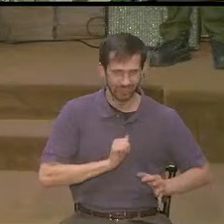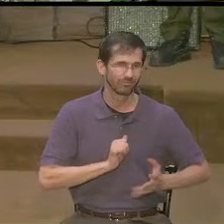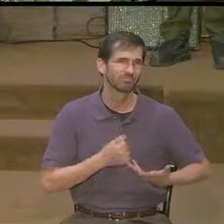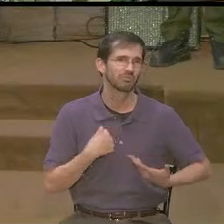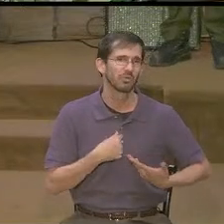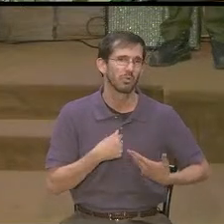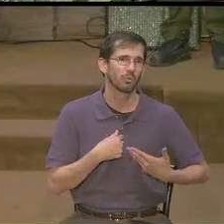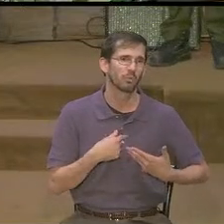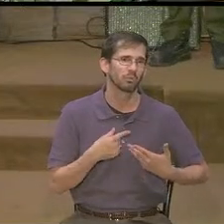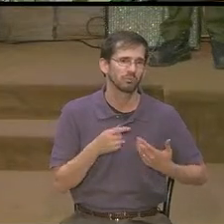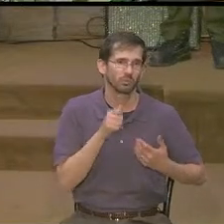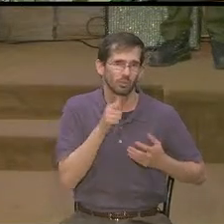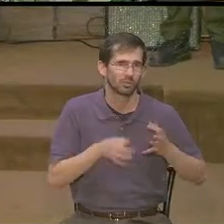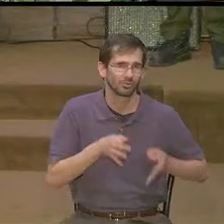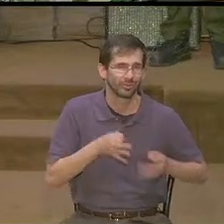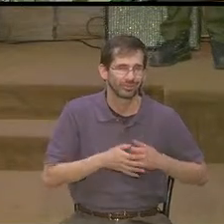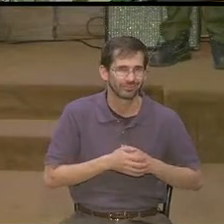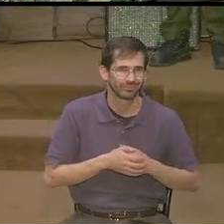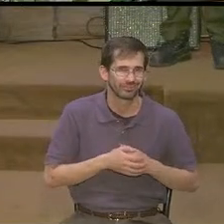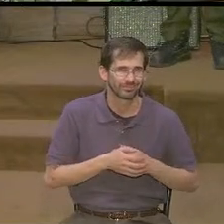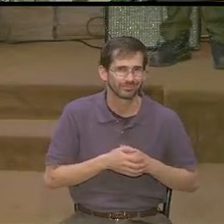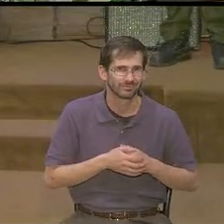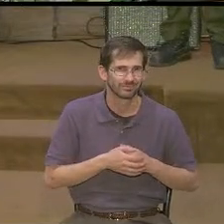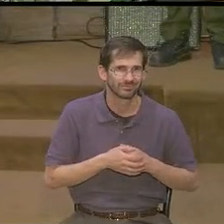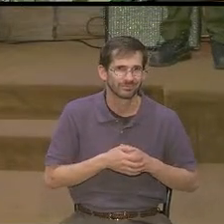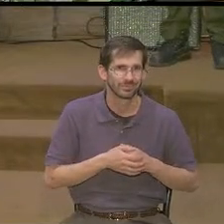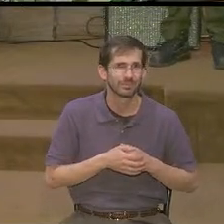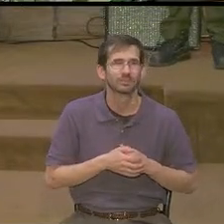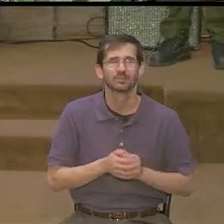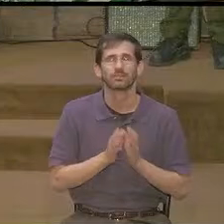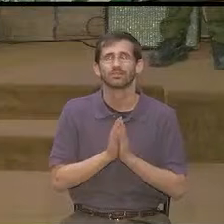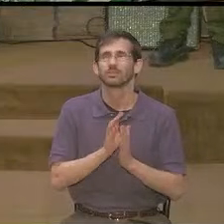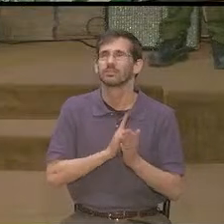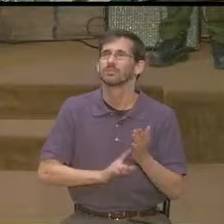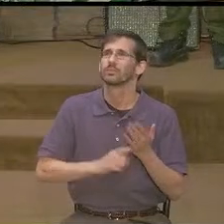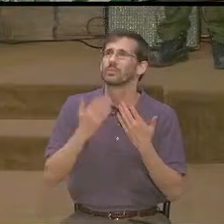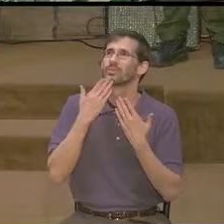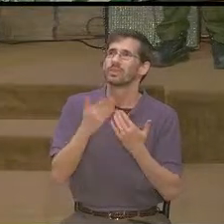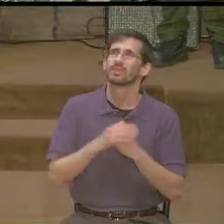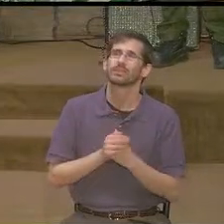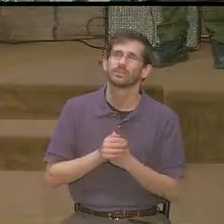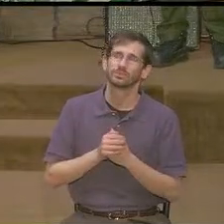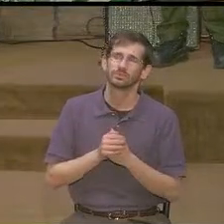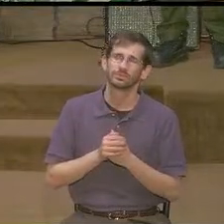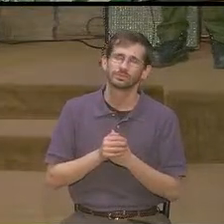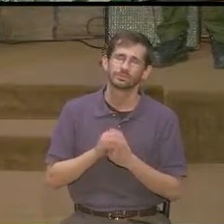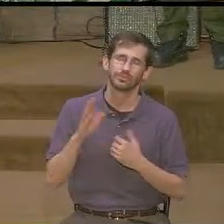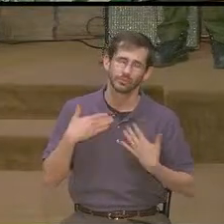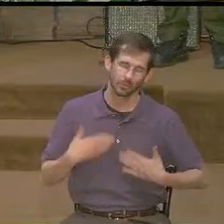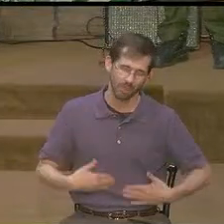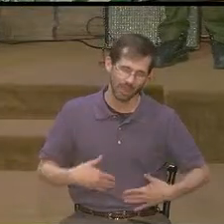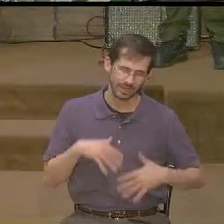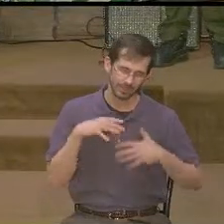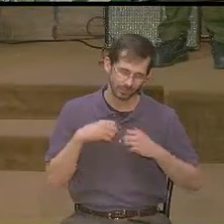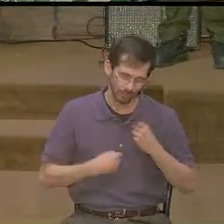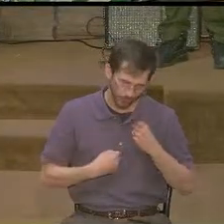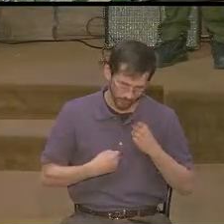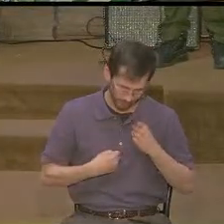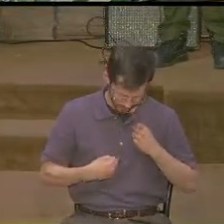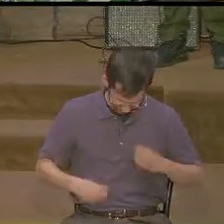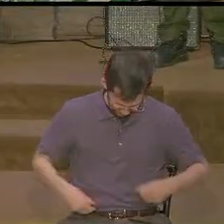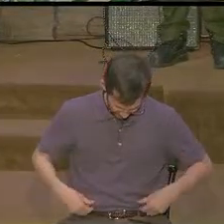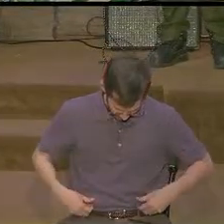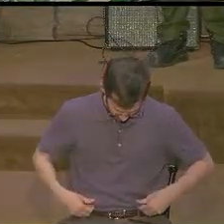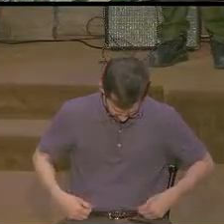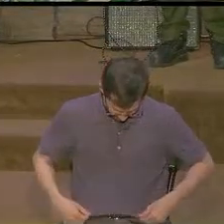So, Lord, we thank you for your body that was broken. We thank you, Lord, first